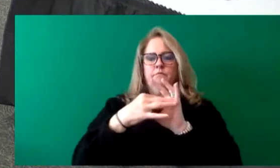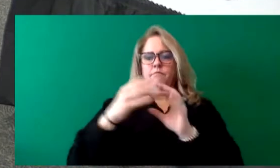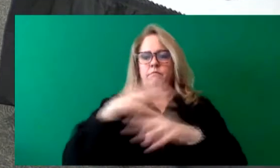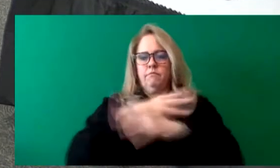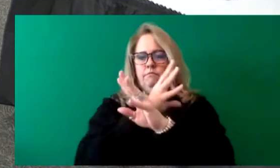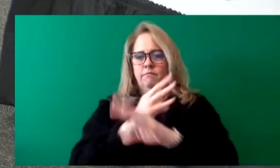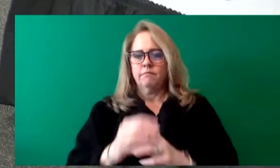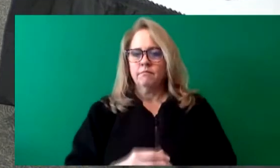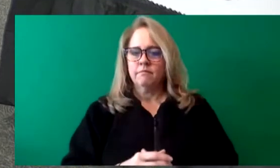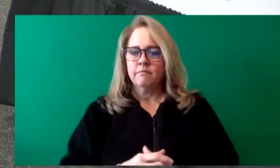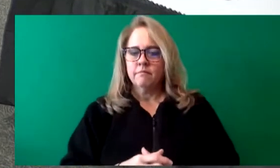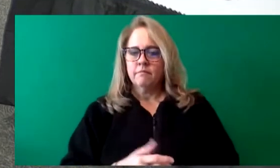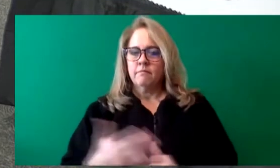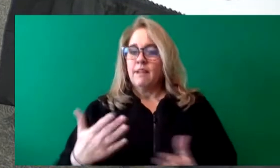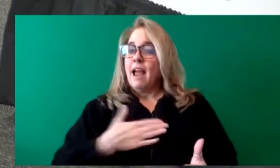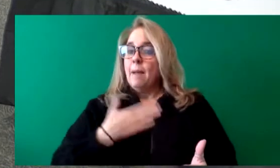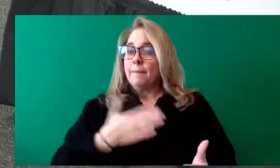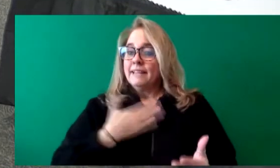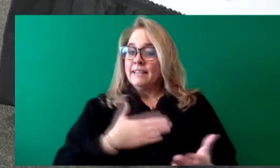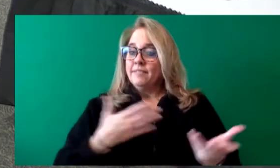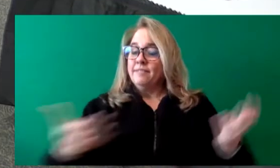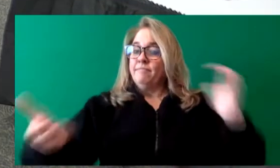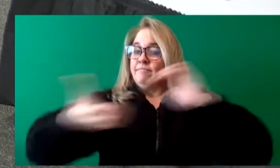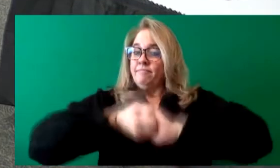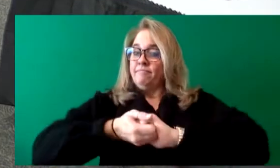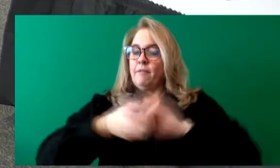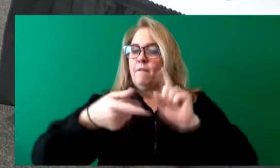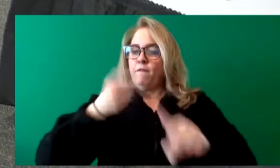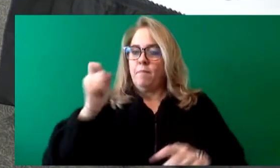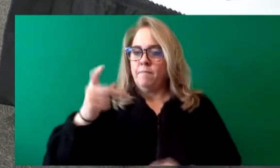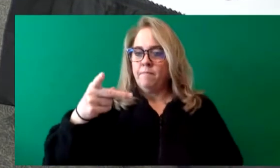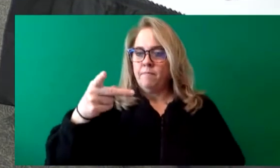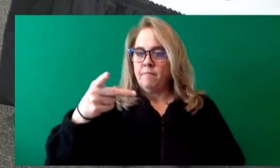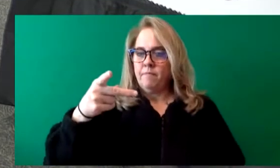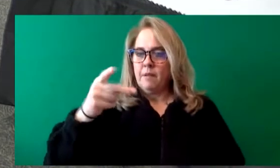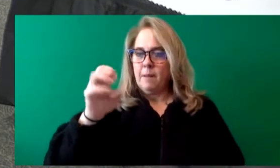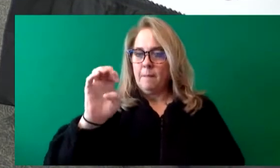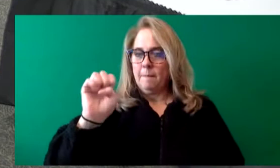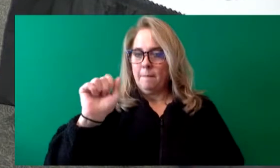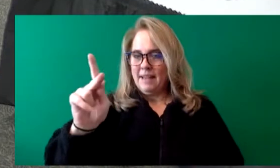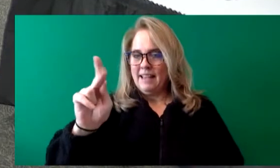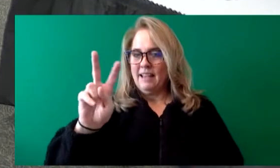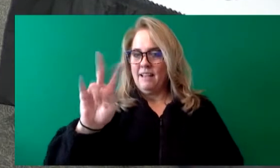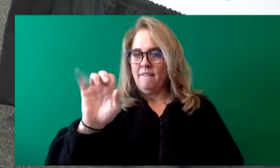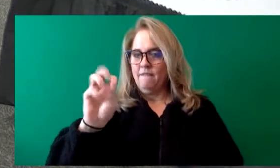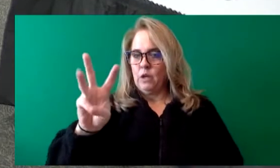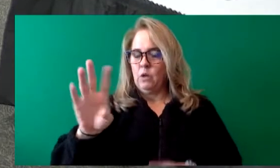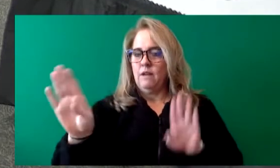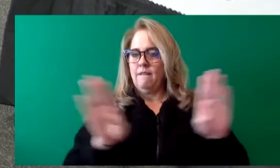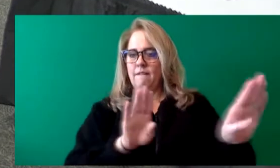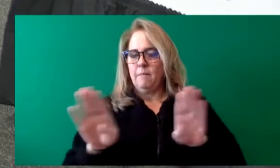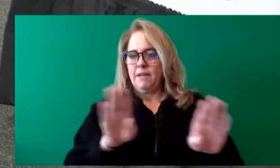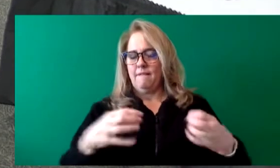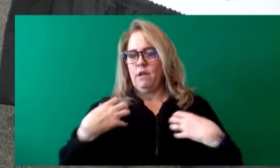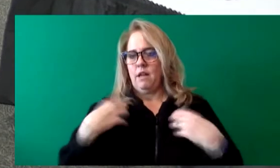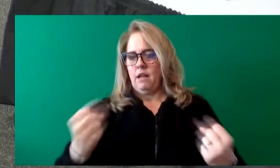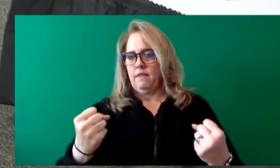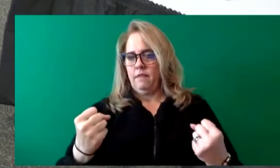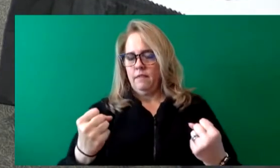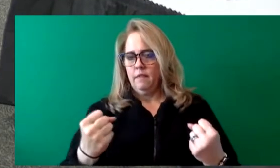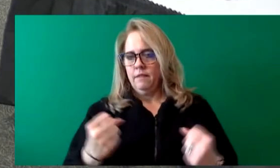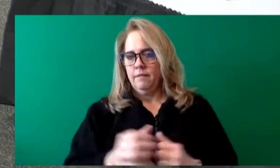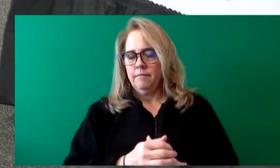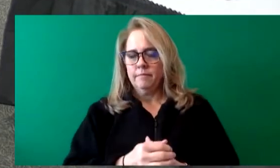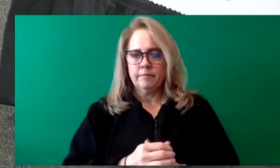morning to welcome our partners from Peakview Behavioral Health, as well as specifically